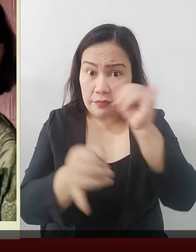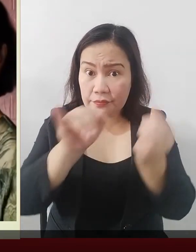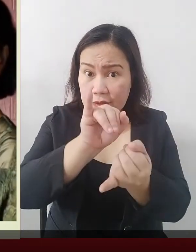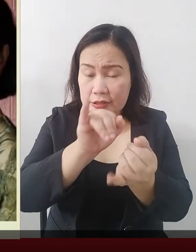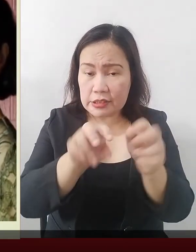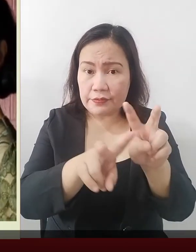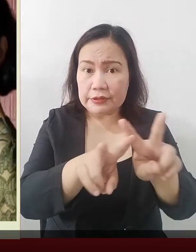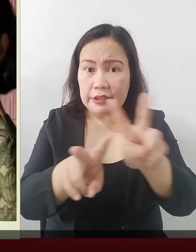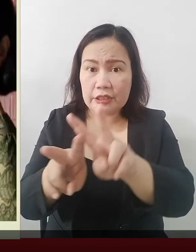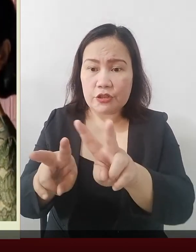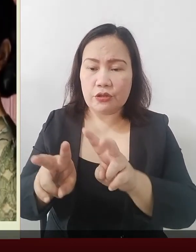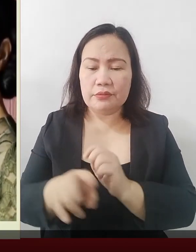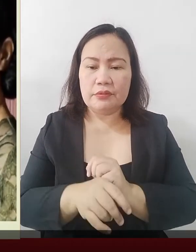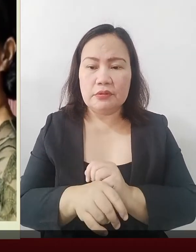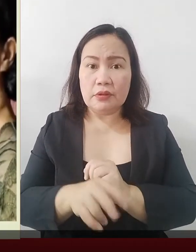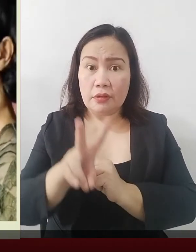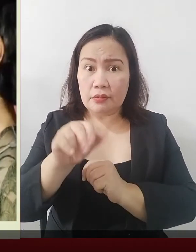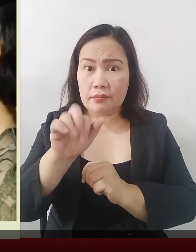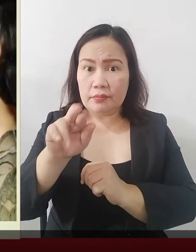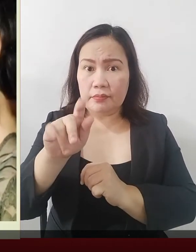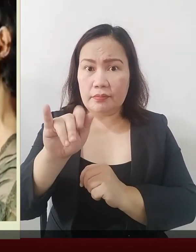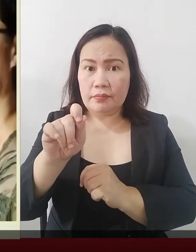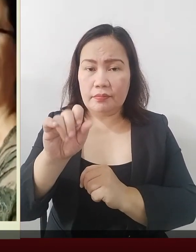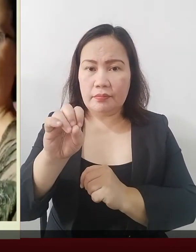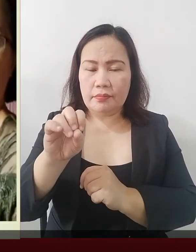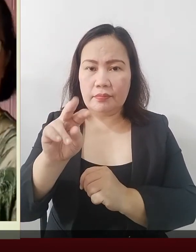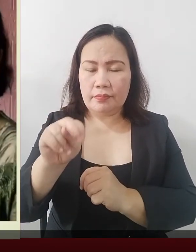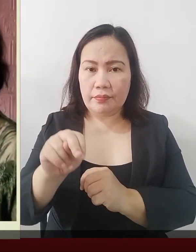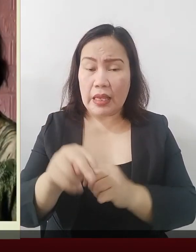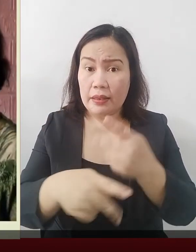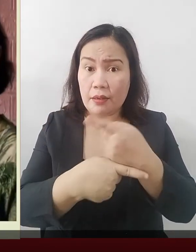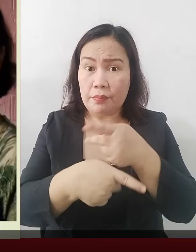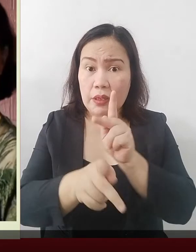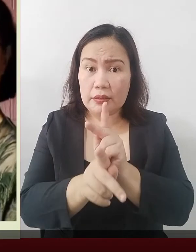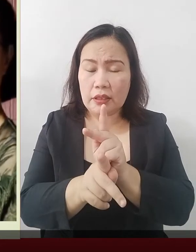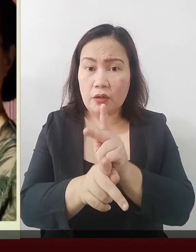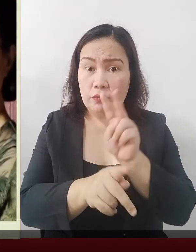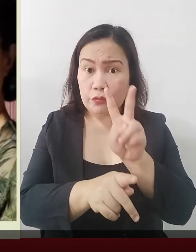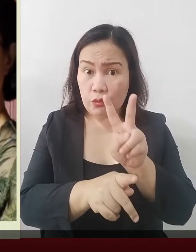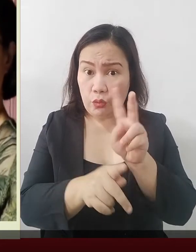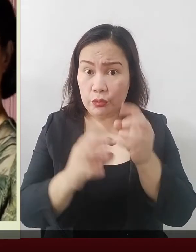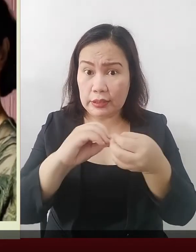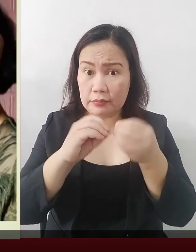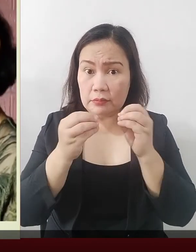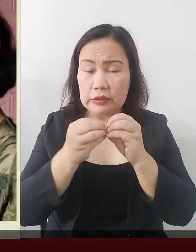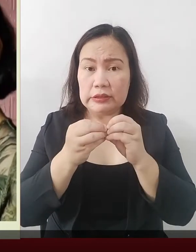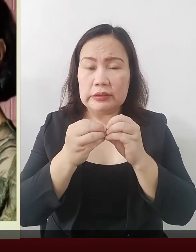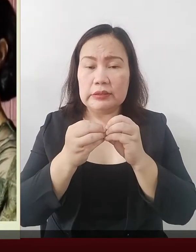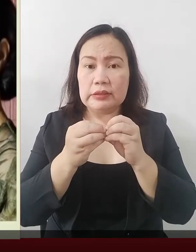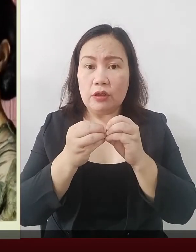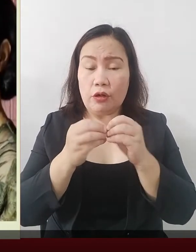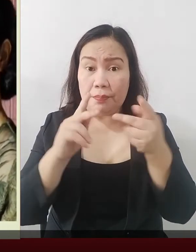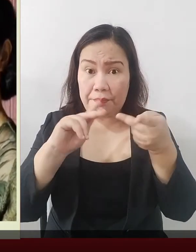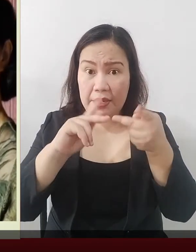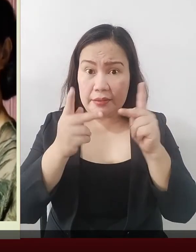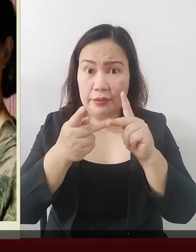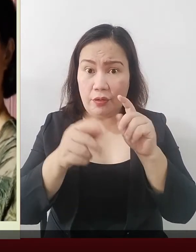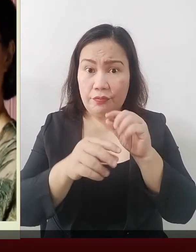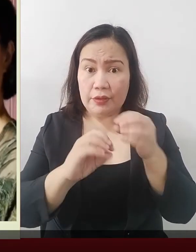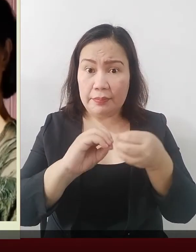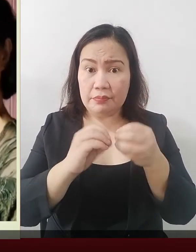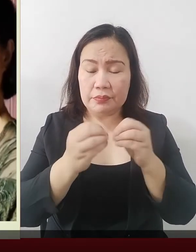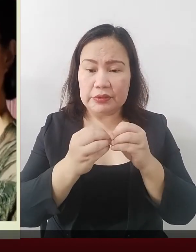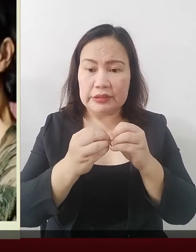Since in an inverse variation, the product of two quantities or each pair